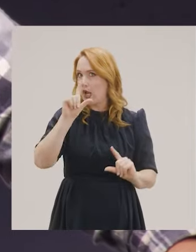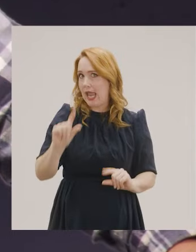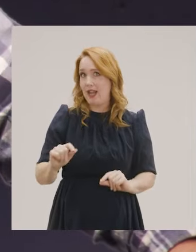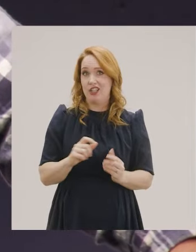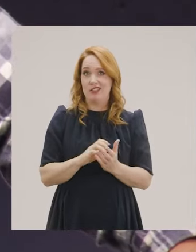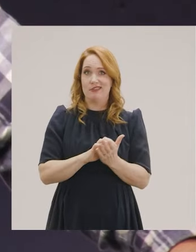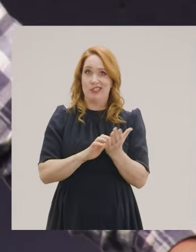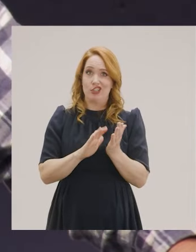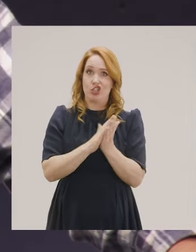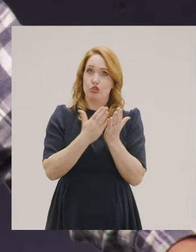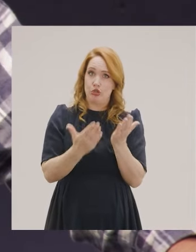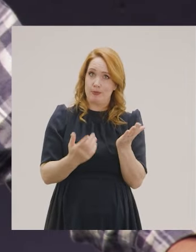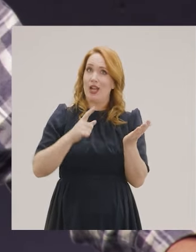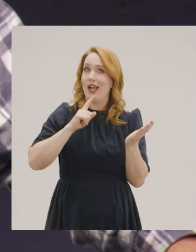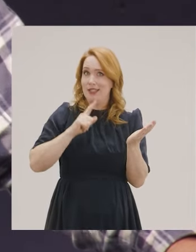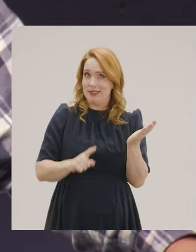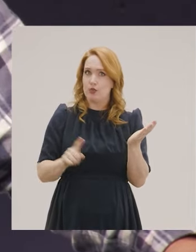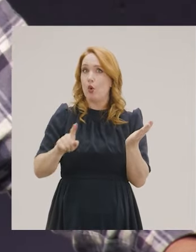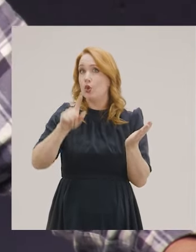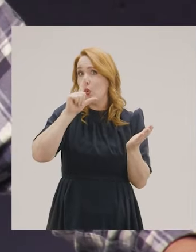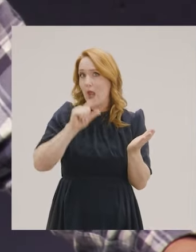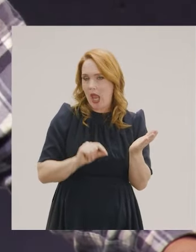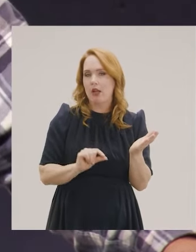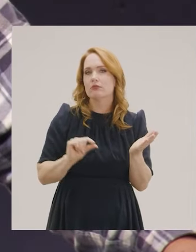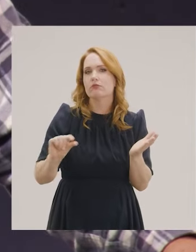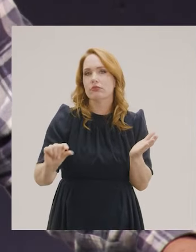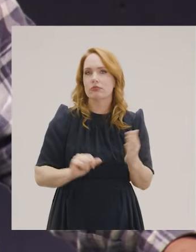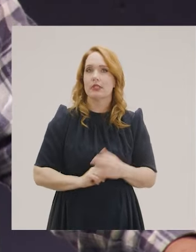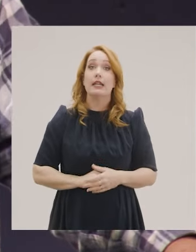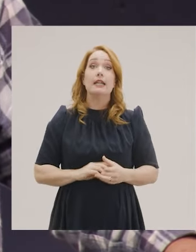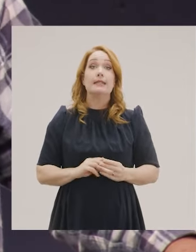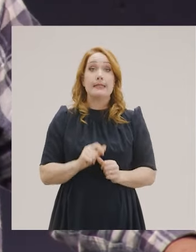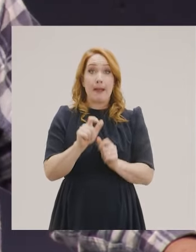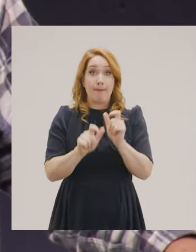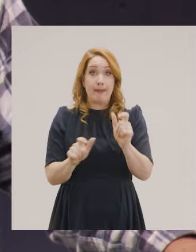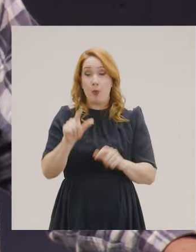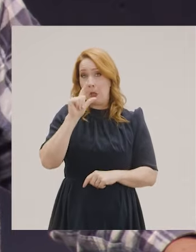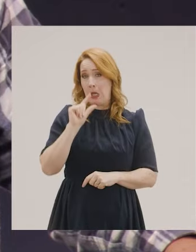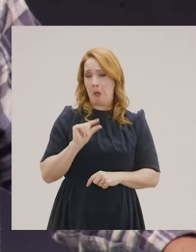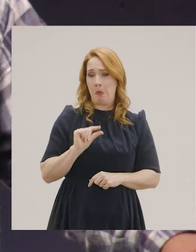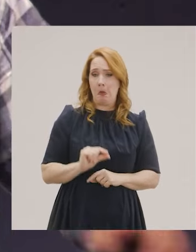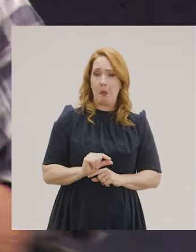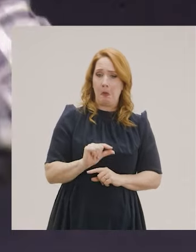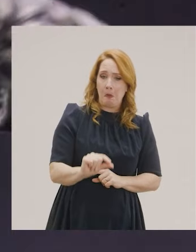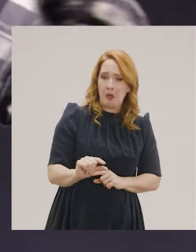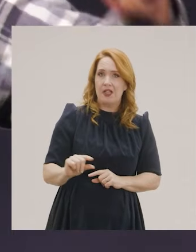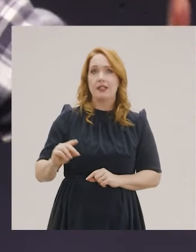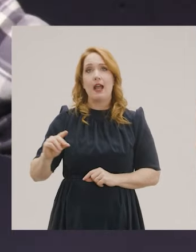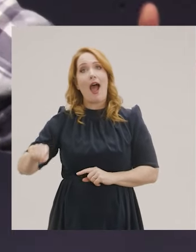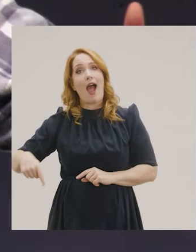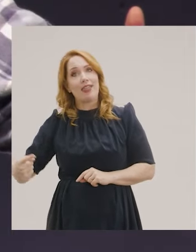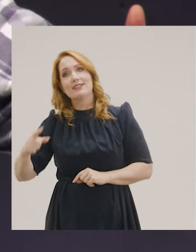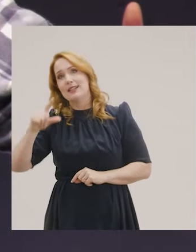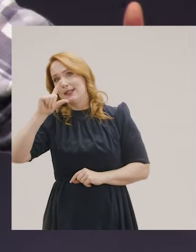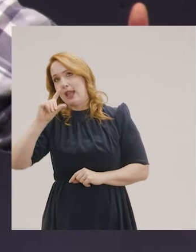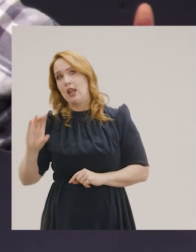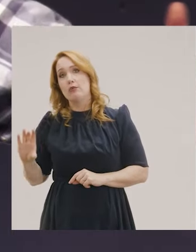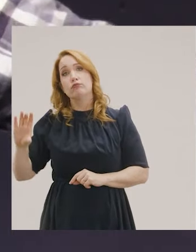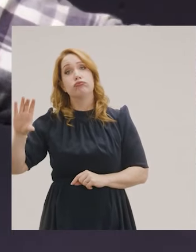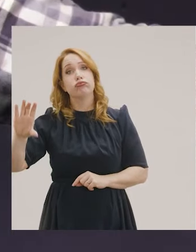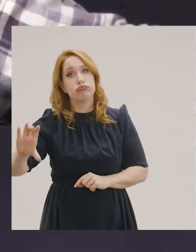what the scripture says. It says, give as you are able. Some people are able to give a tiny bit. Some people are able to give larger